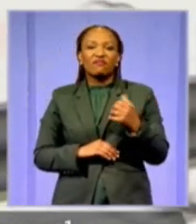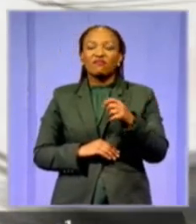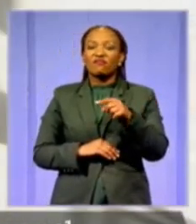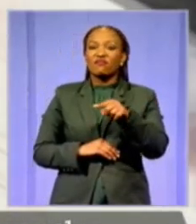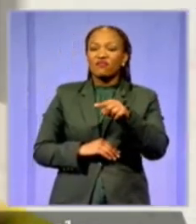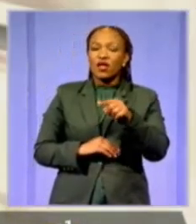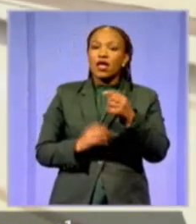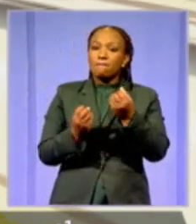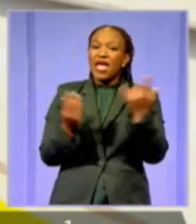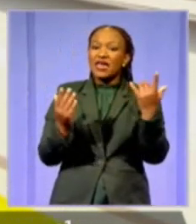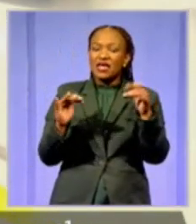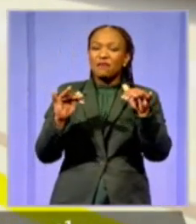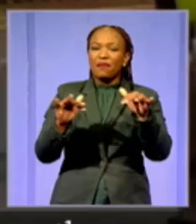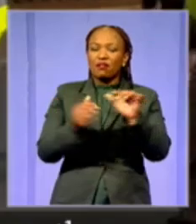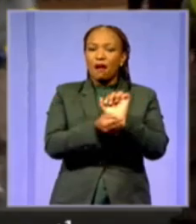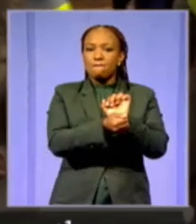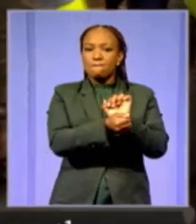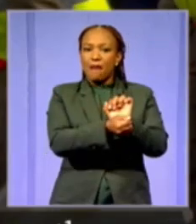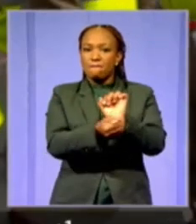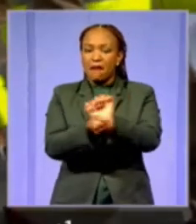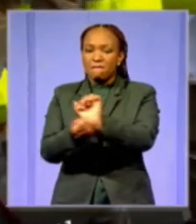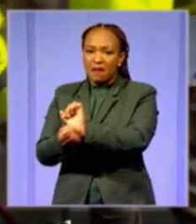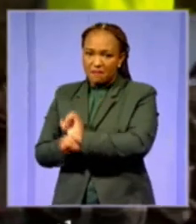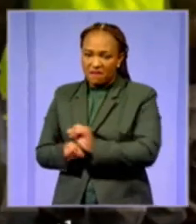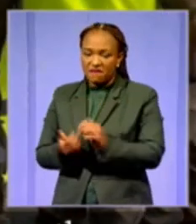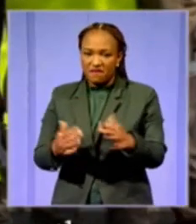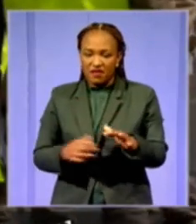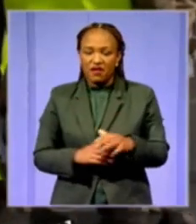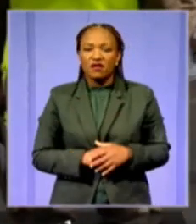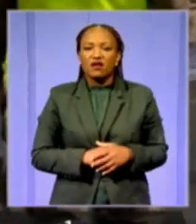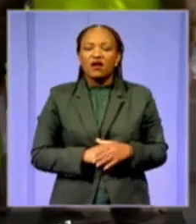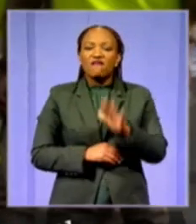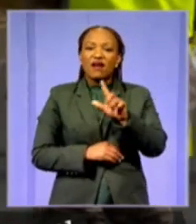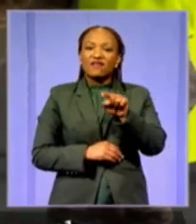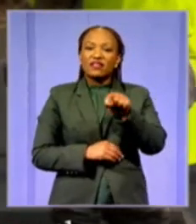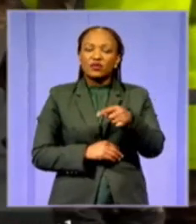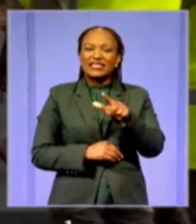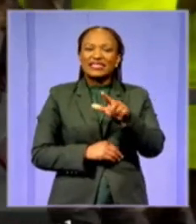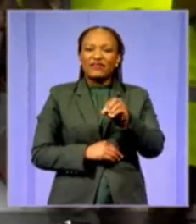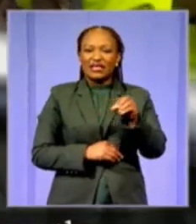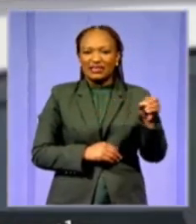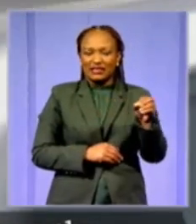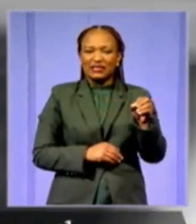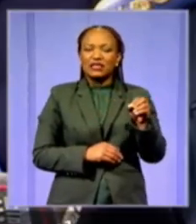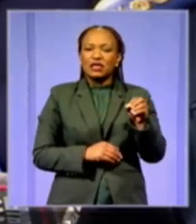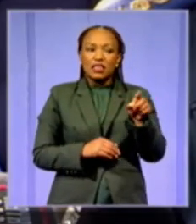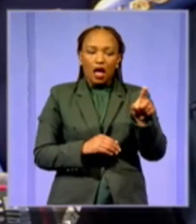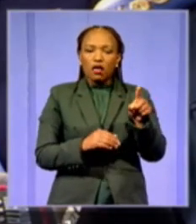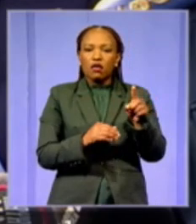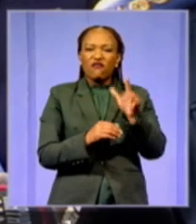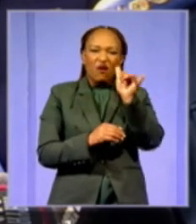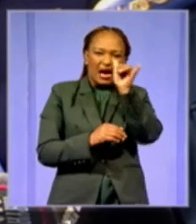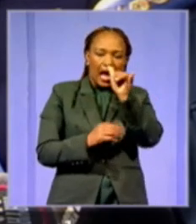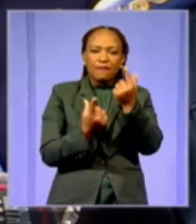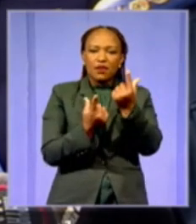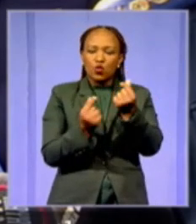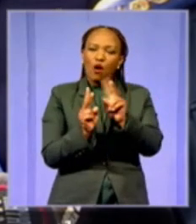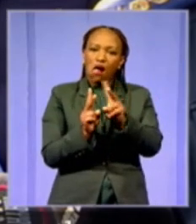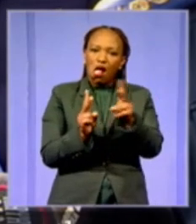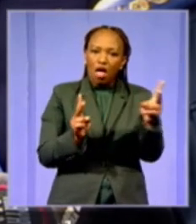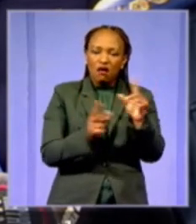85,000 ba tshwere go ralala naga. We have 5,700 people who were convicted for various crimes, from